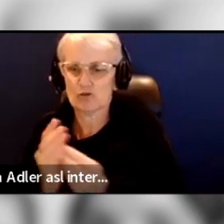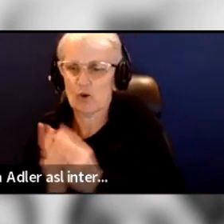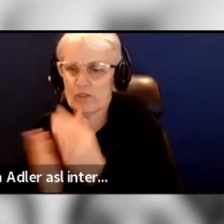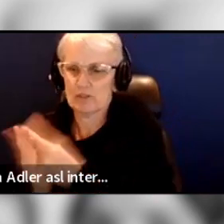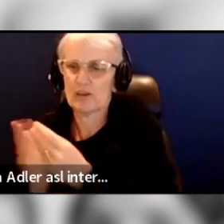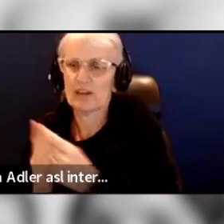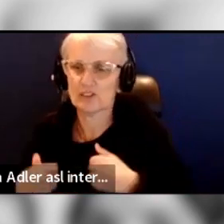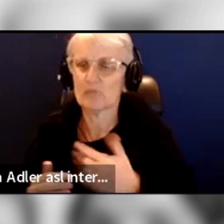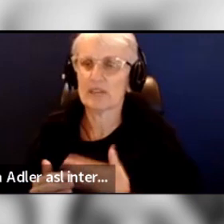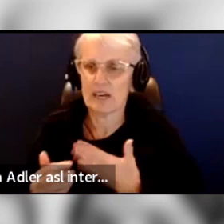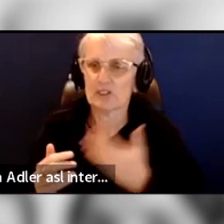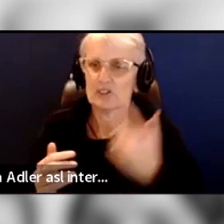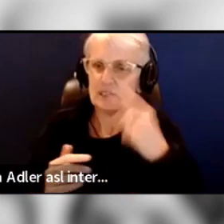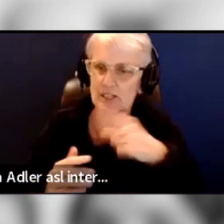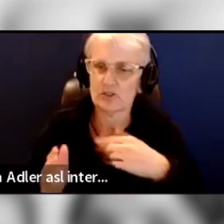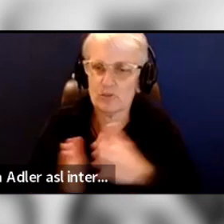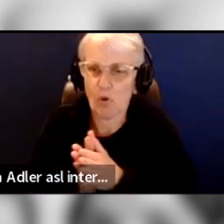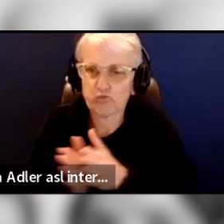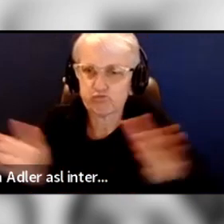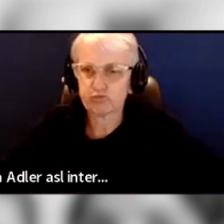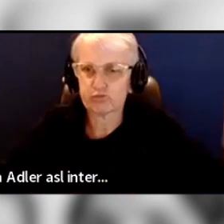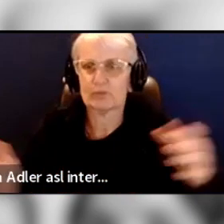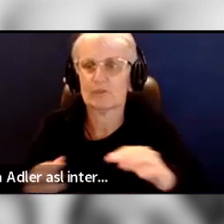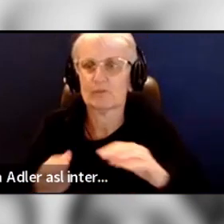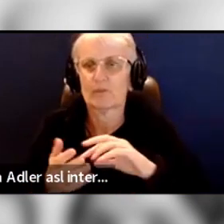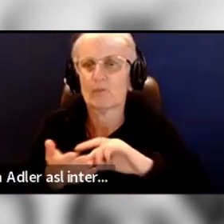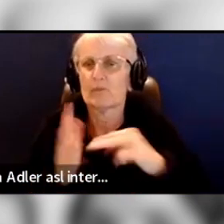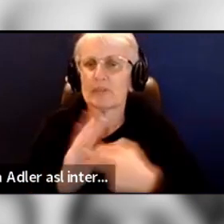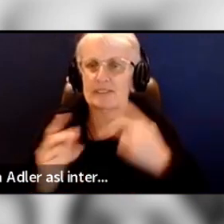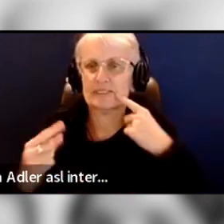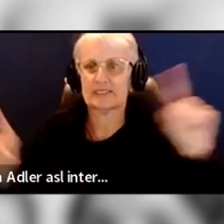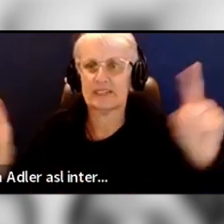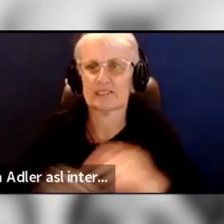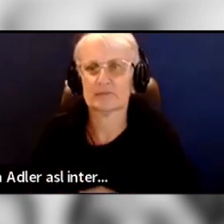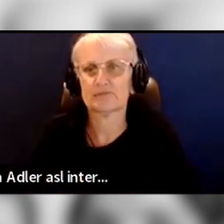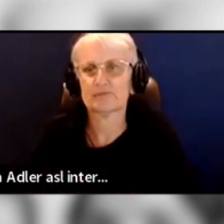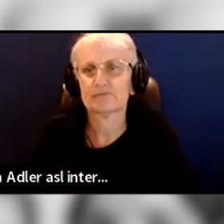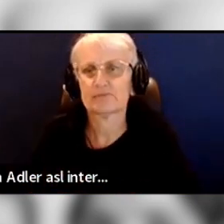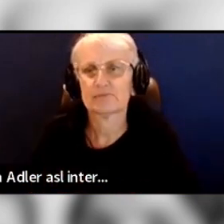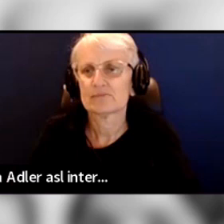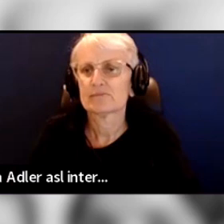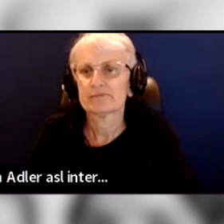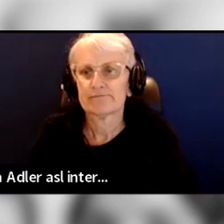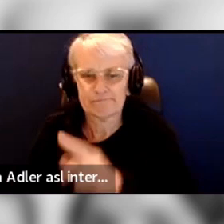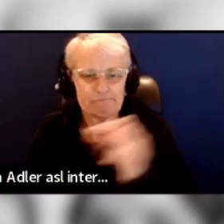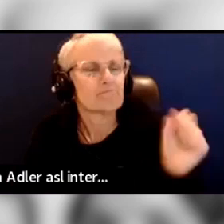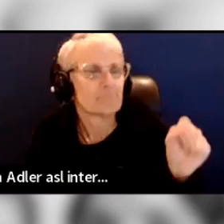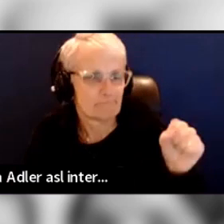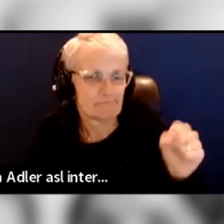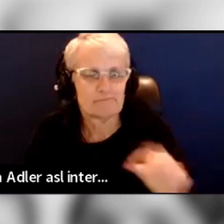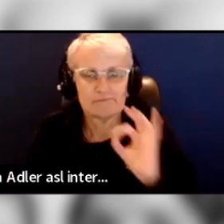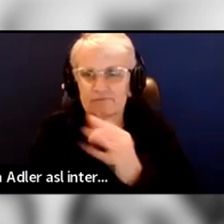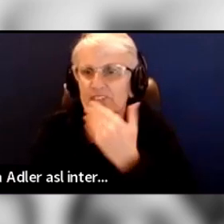to hear that you guys seem to have an expanded definition of what success is. Absolutely.